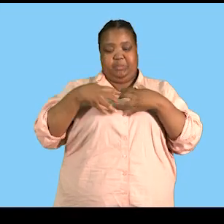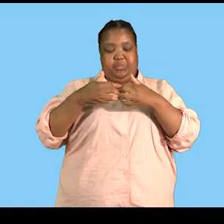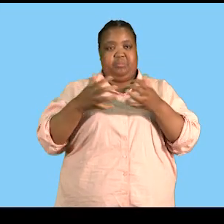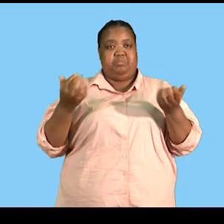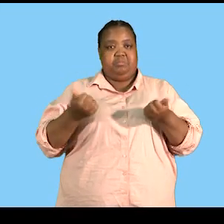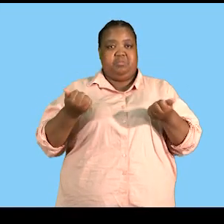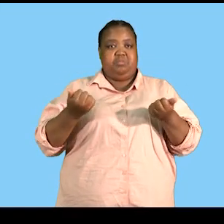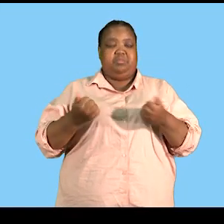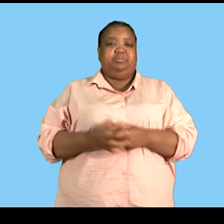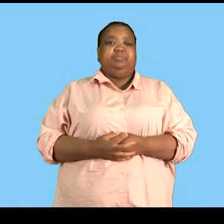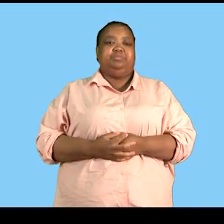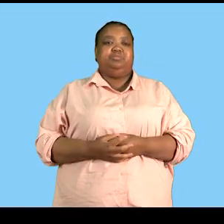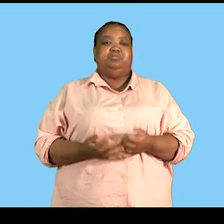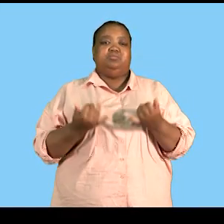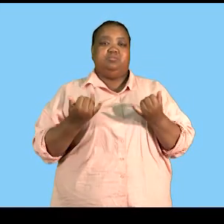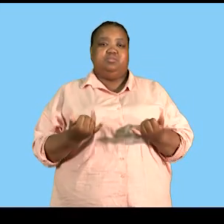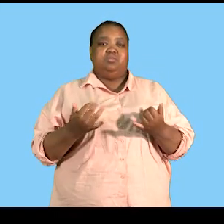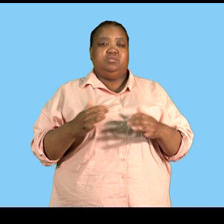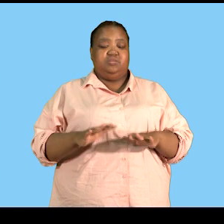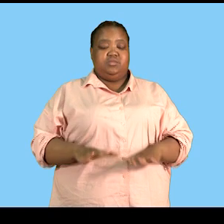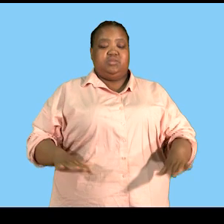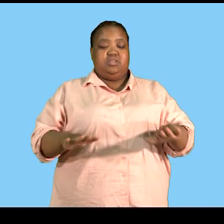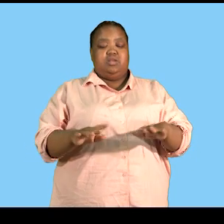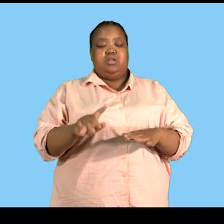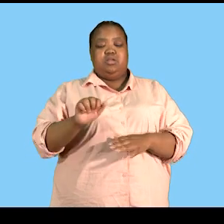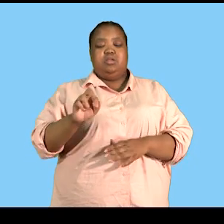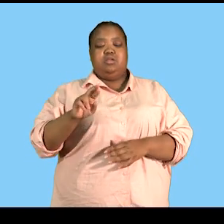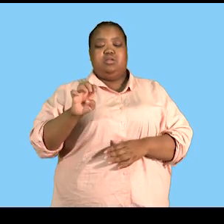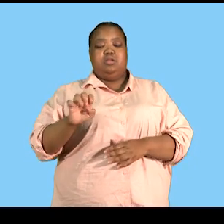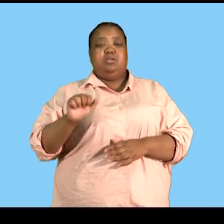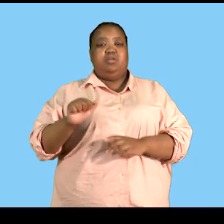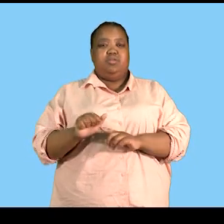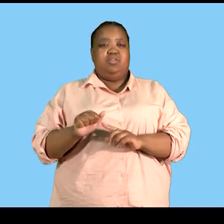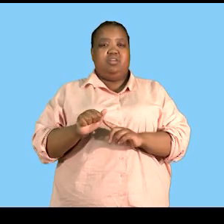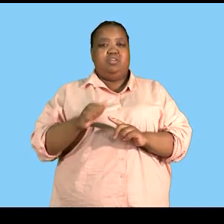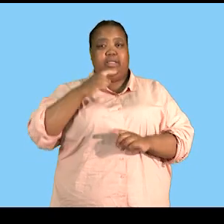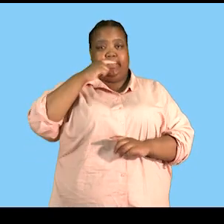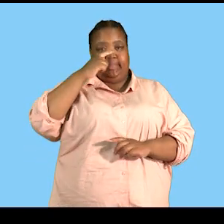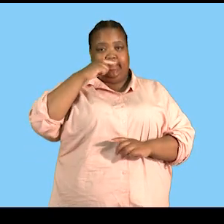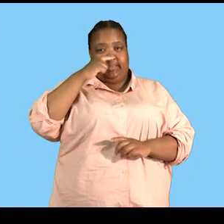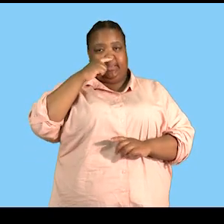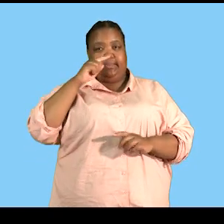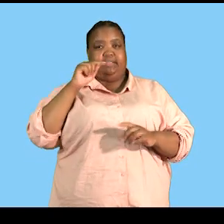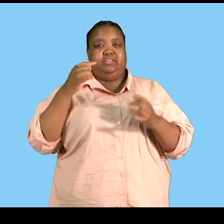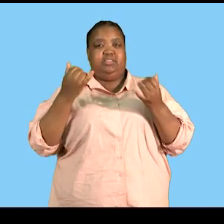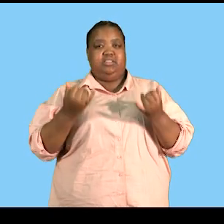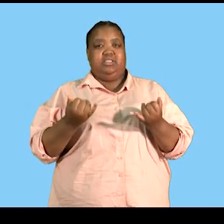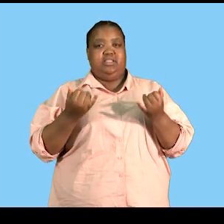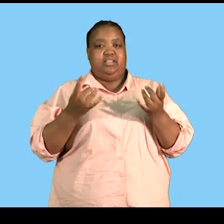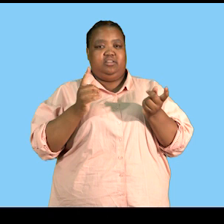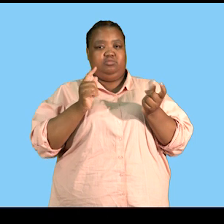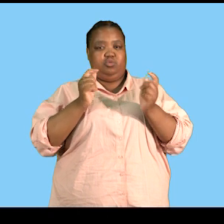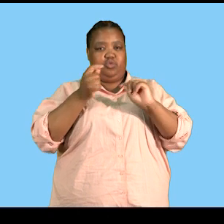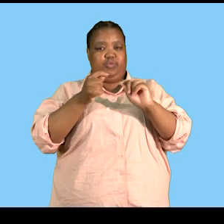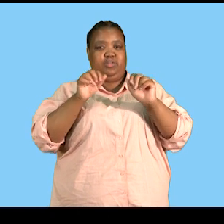to kilometers squared, rounded to 3 decimal places. Now remember, rounding is usually in context,